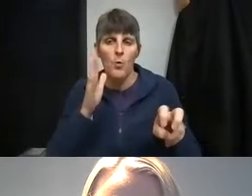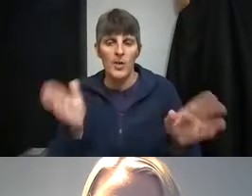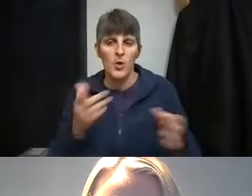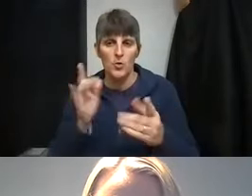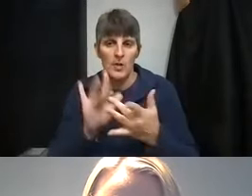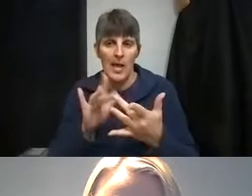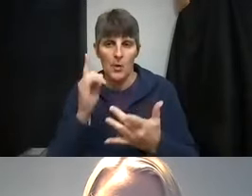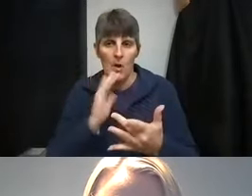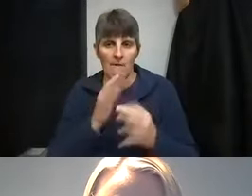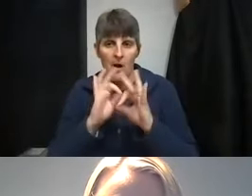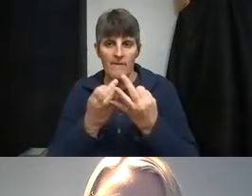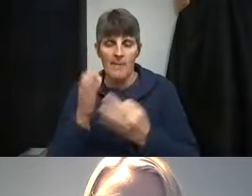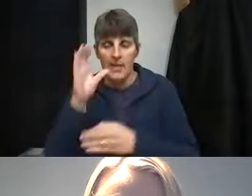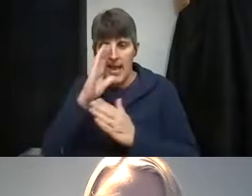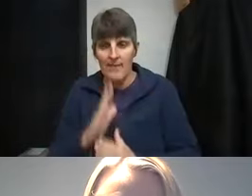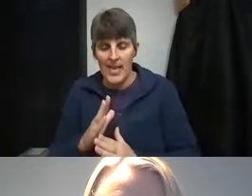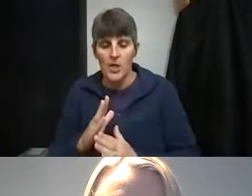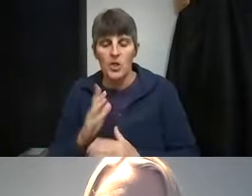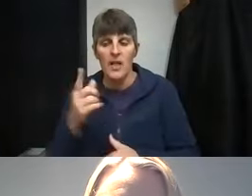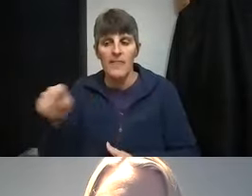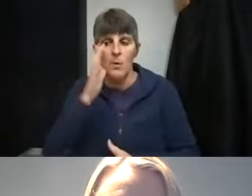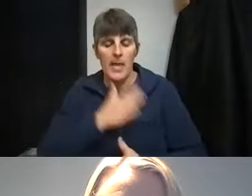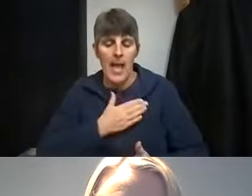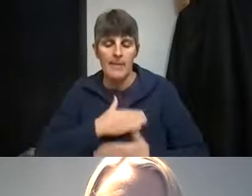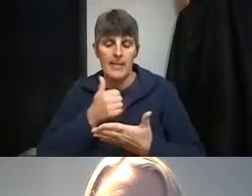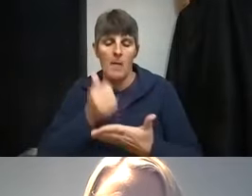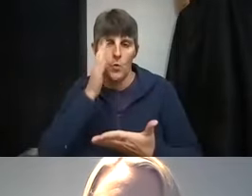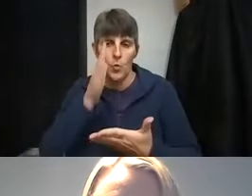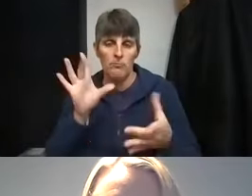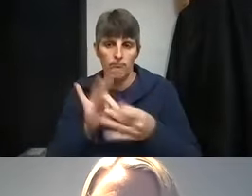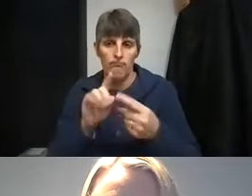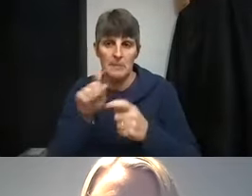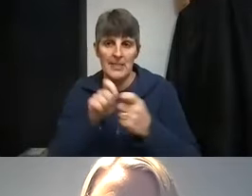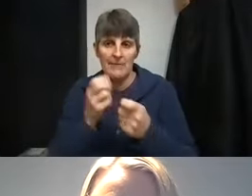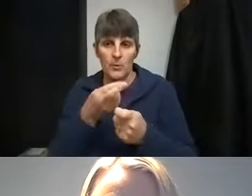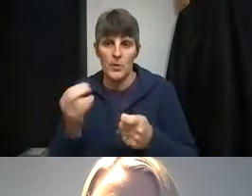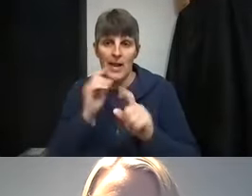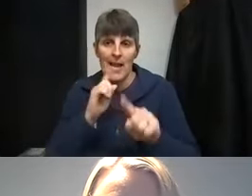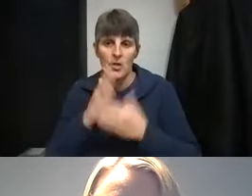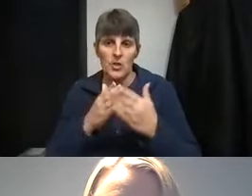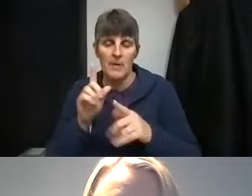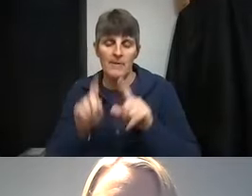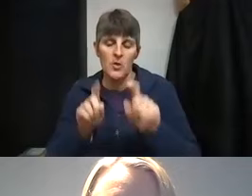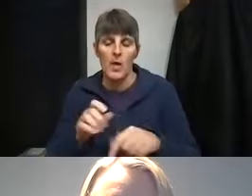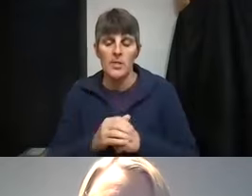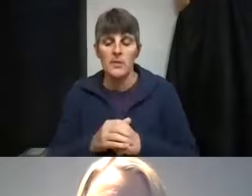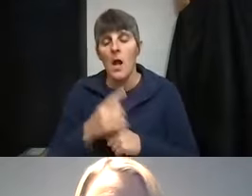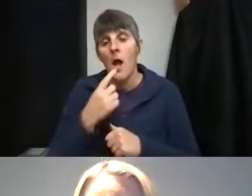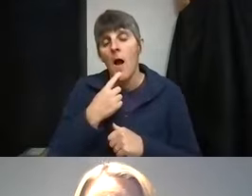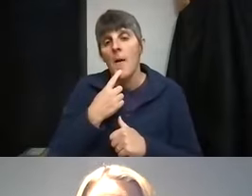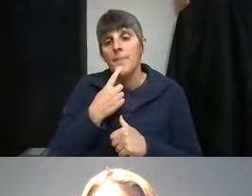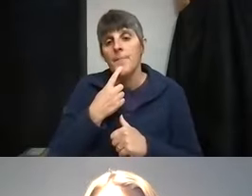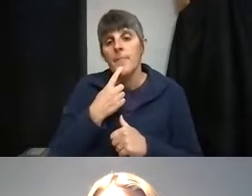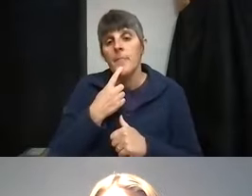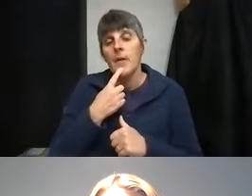one of our family navigators. They would be happy to help you connect to certain resources and answer some of these questions. I